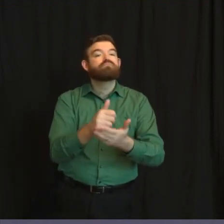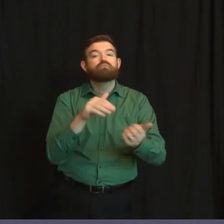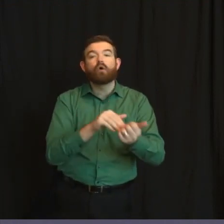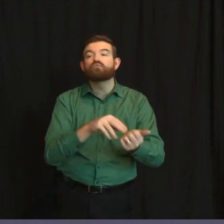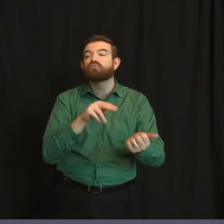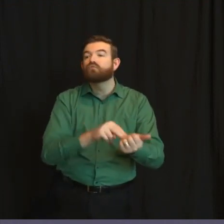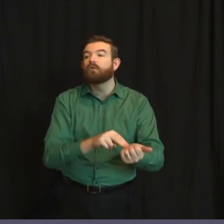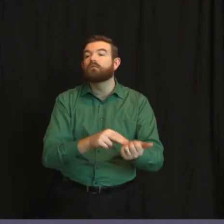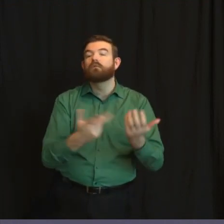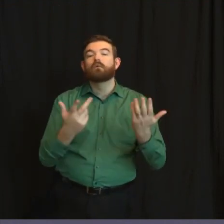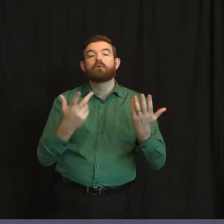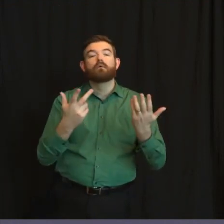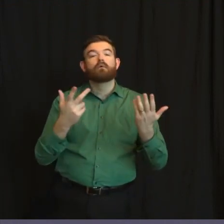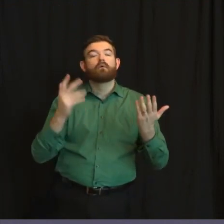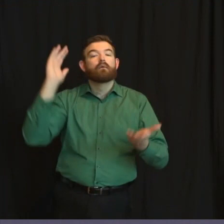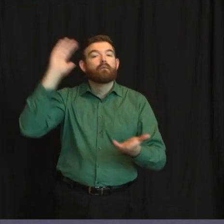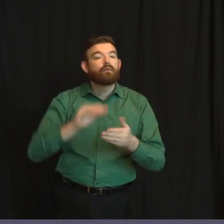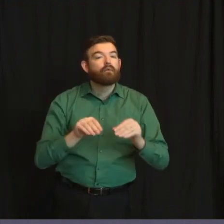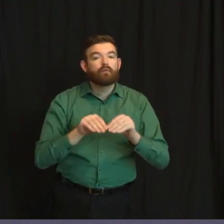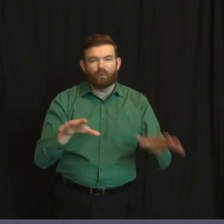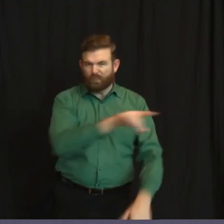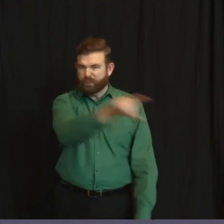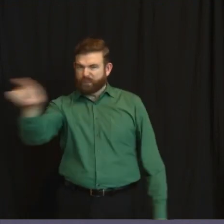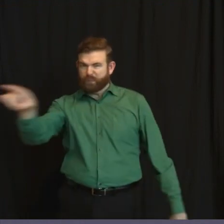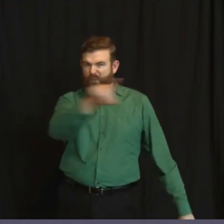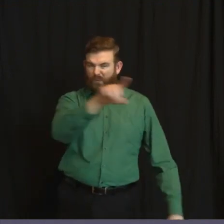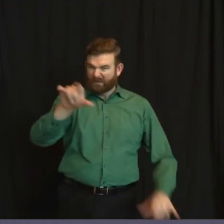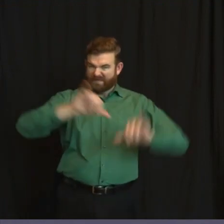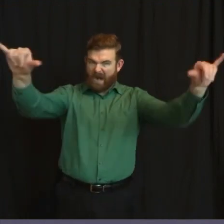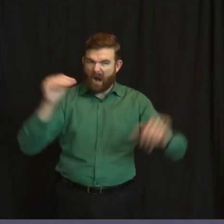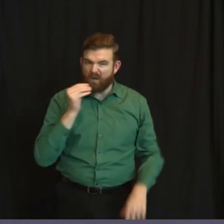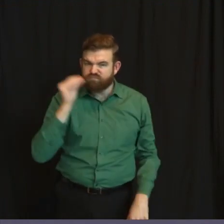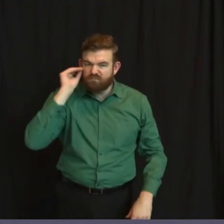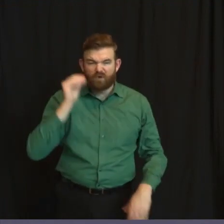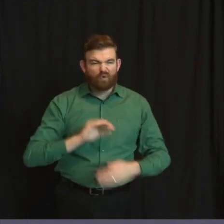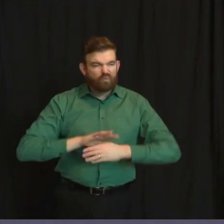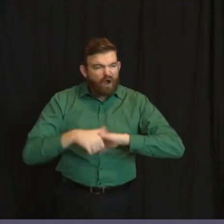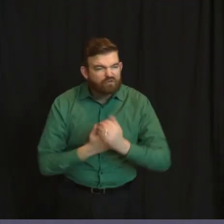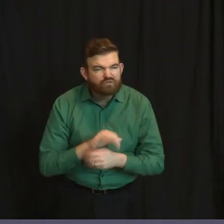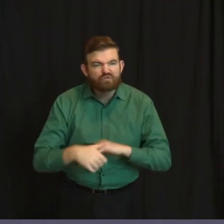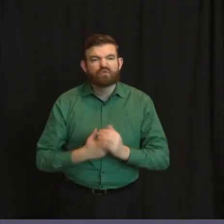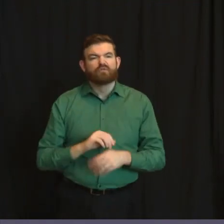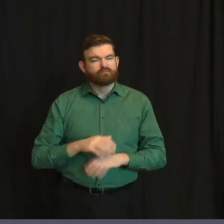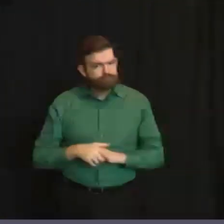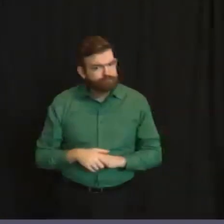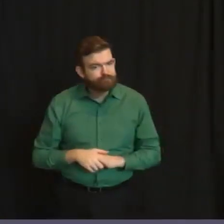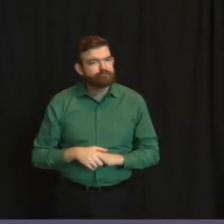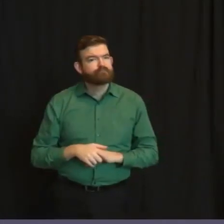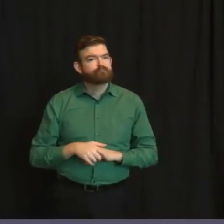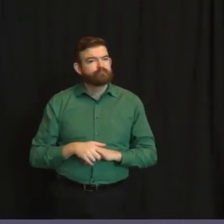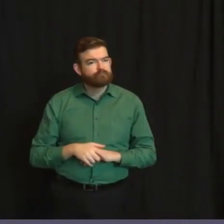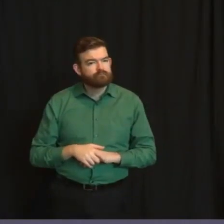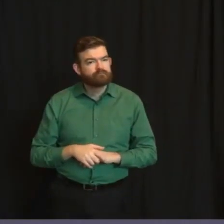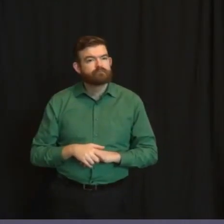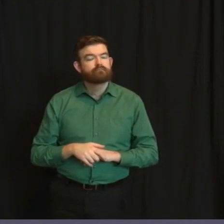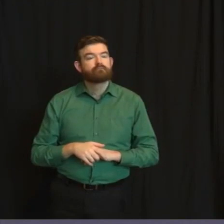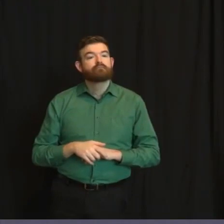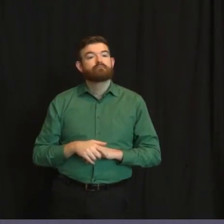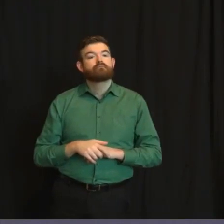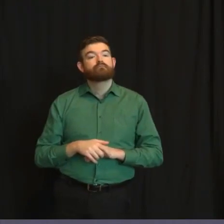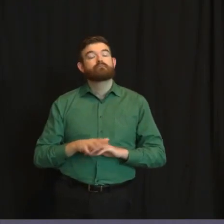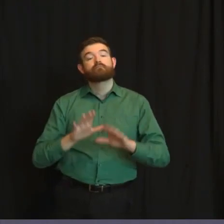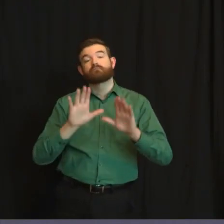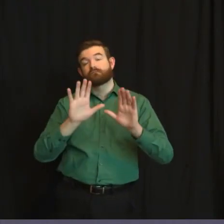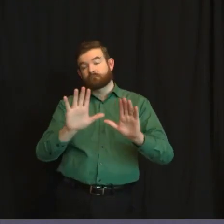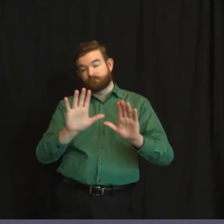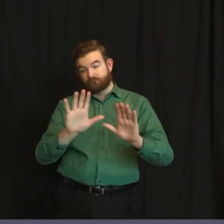long ago, Judy and Ed and Pat, that we were talking about a worst-case scenario. And by the way, if everyone let their hair down